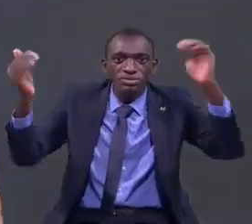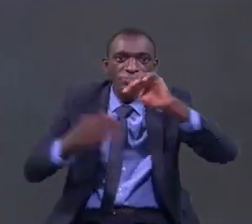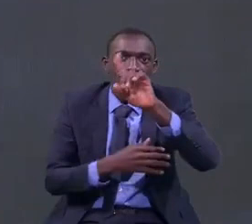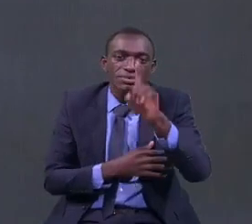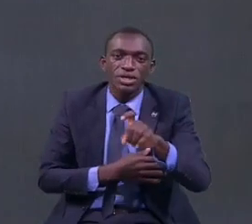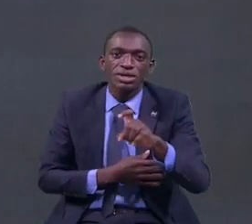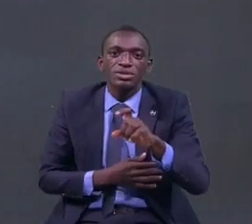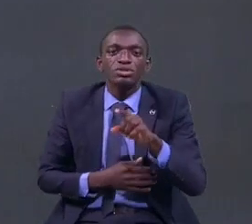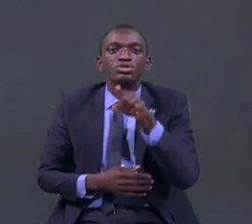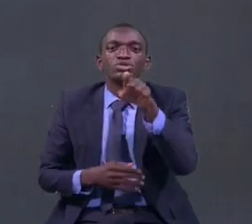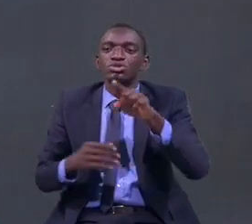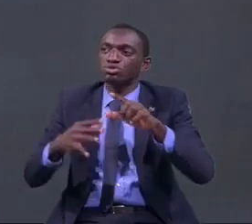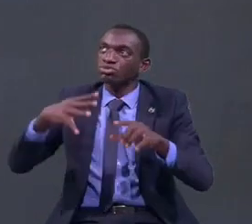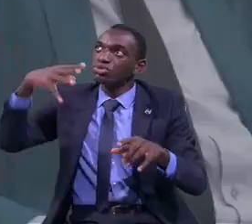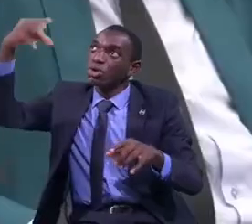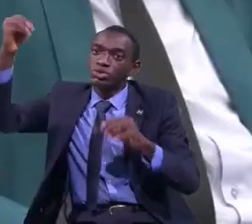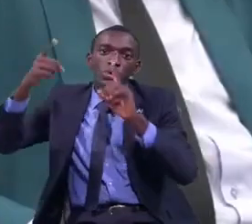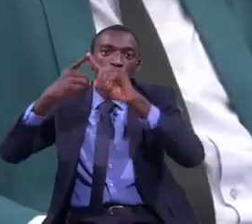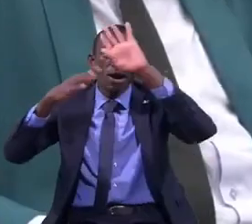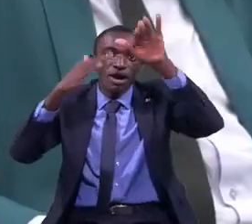I said, are you going to heaven?